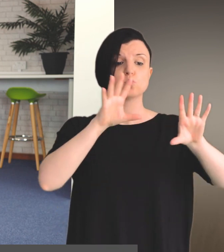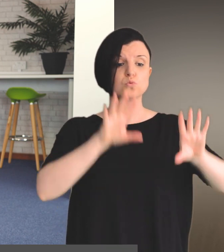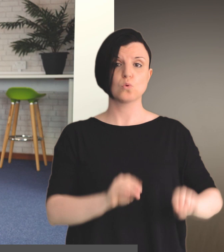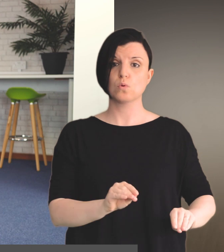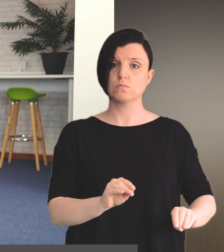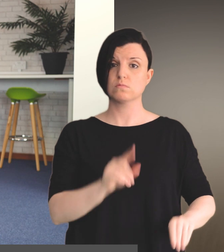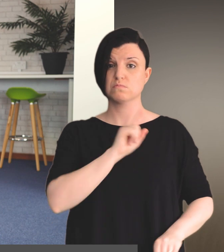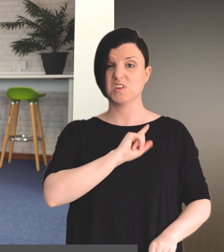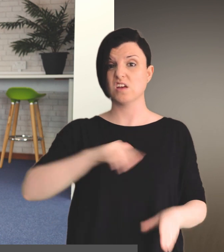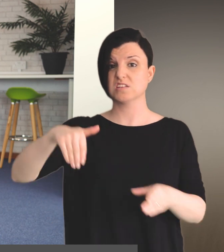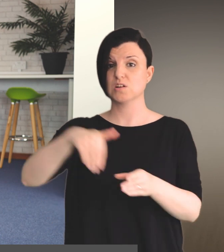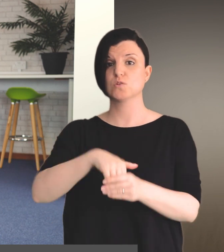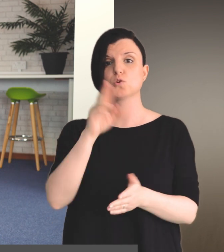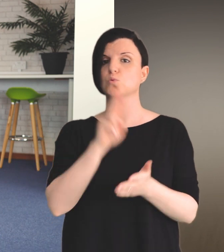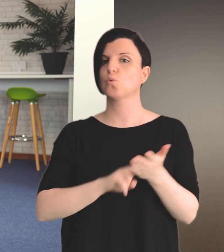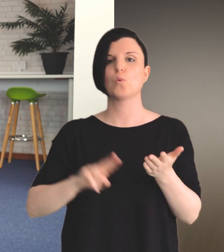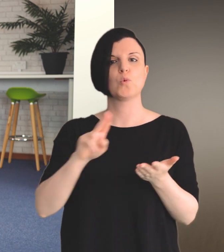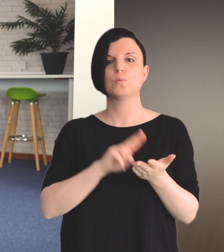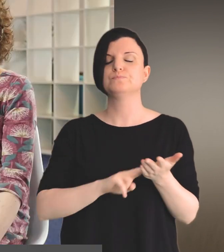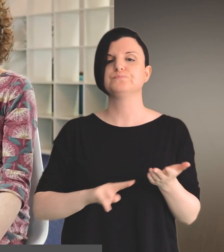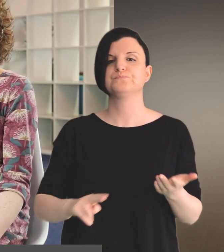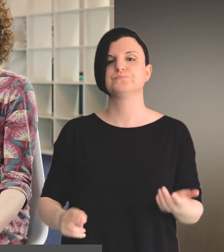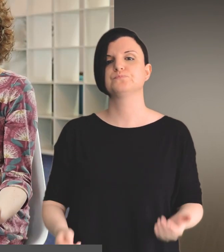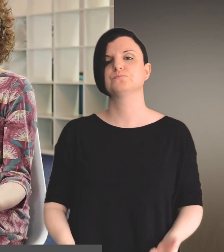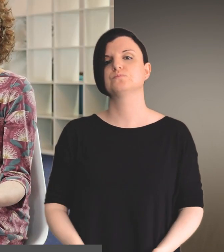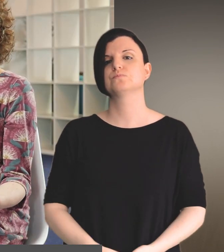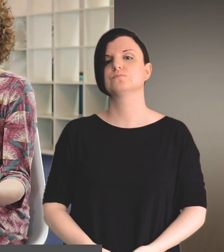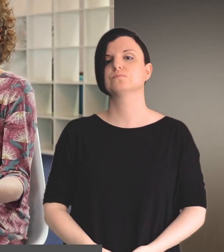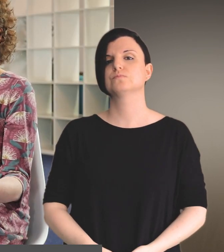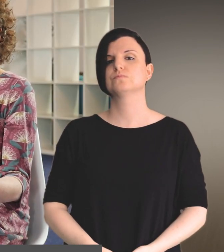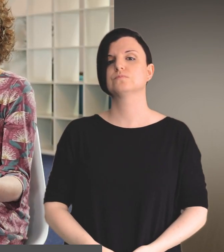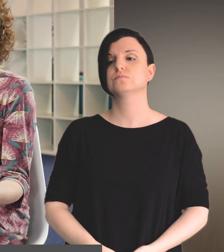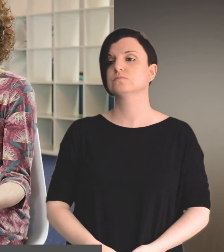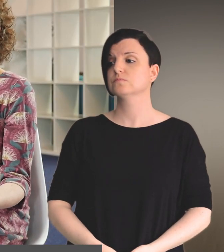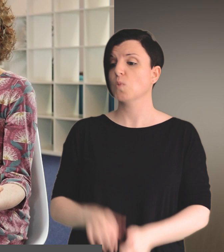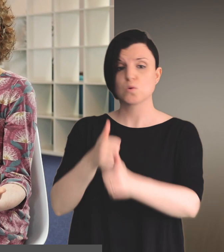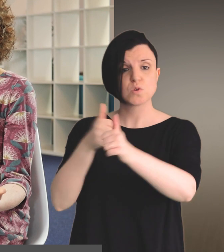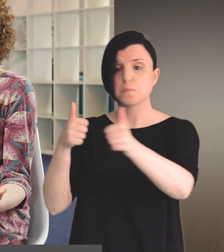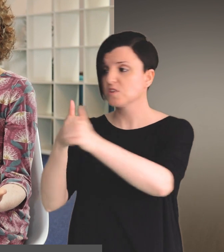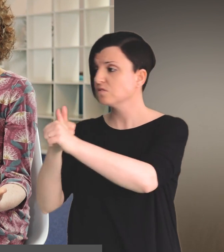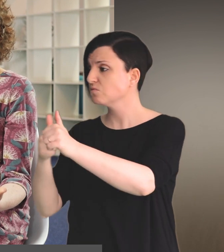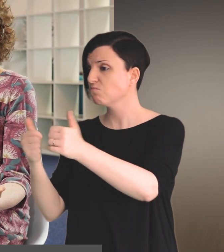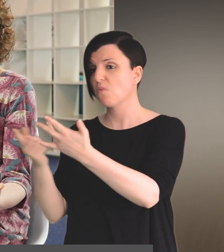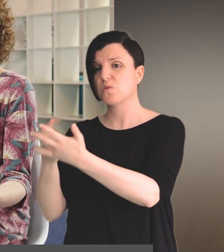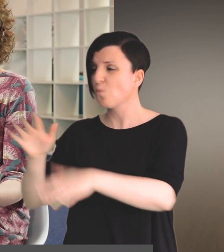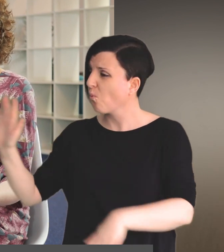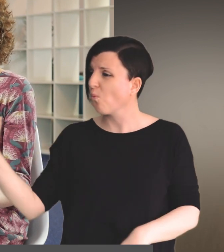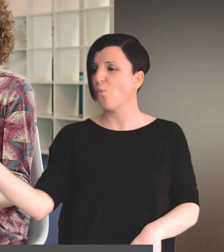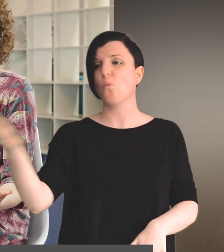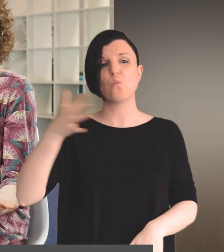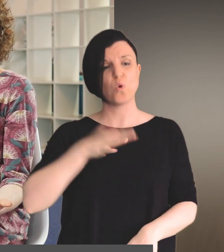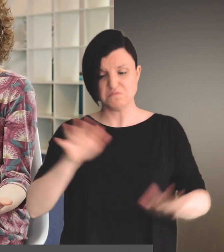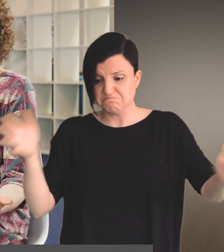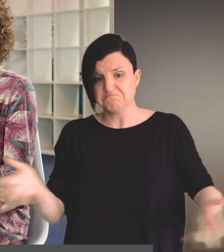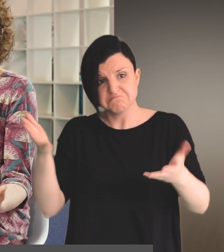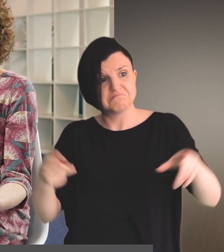we are inclusive and we've reached that point. I really want to encourage everyone to do this. I think sometimes